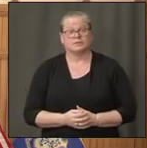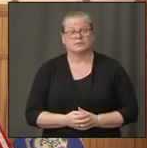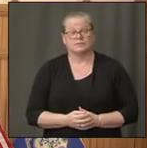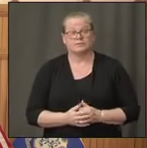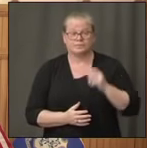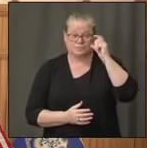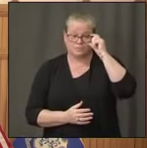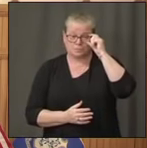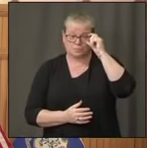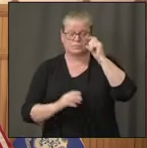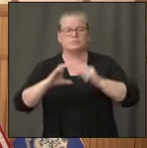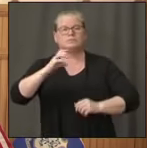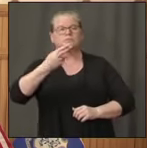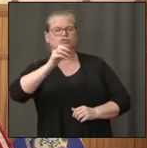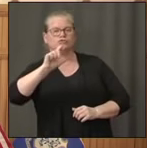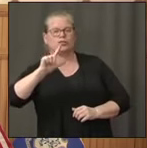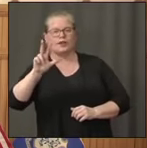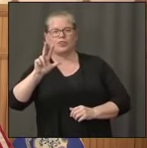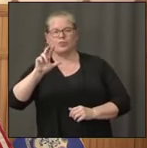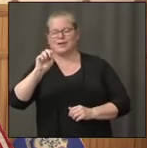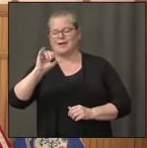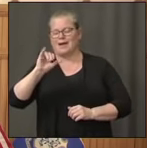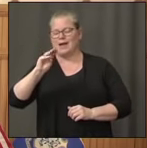Channel 3, Eyewitness News.